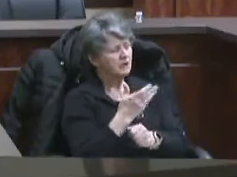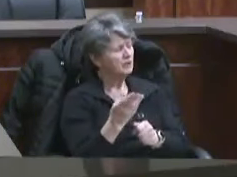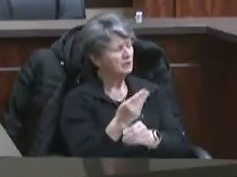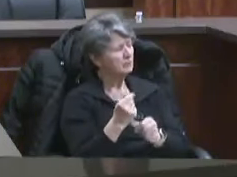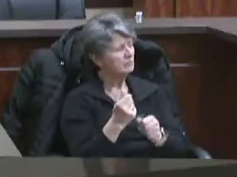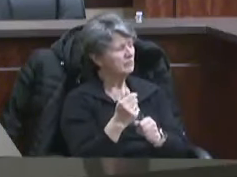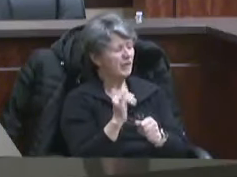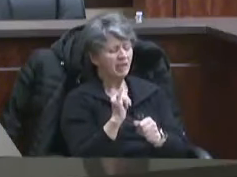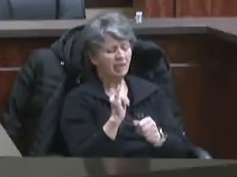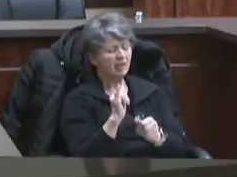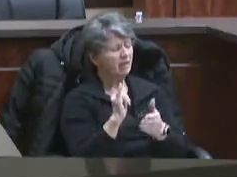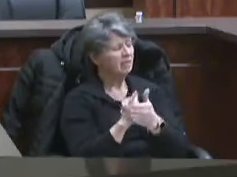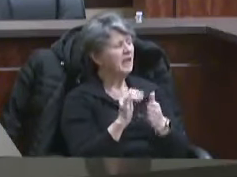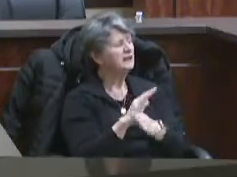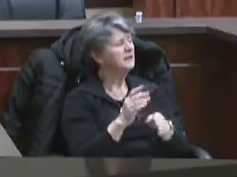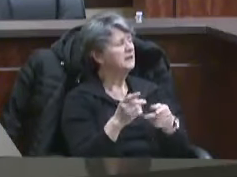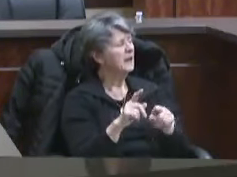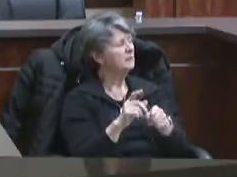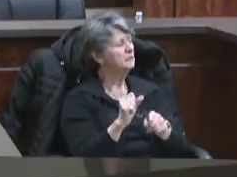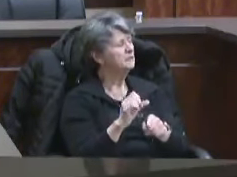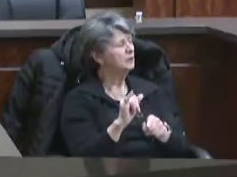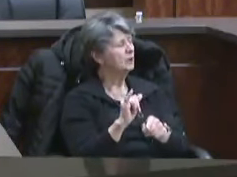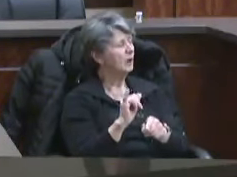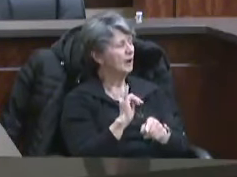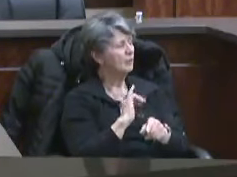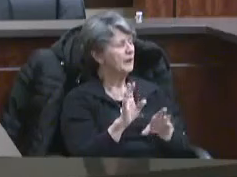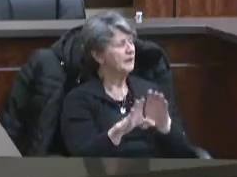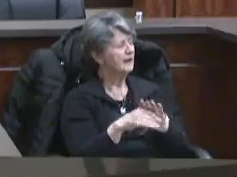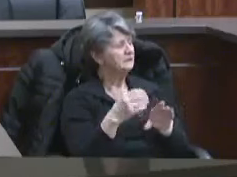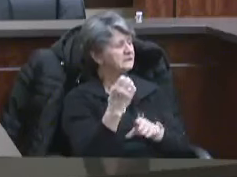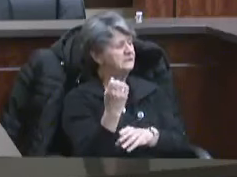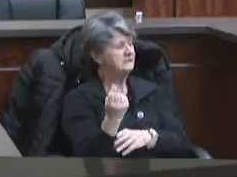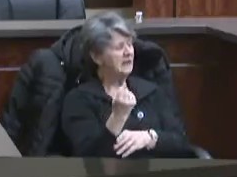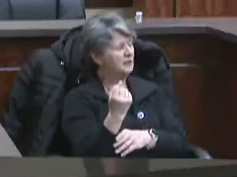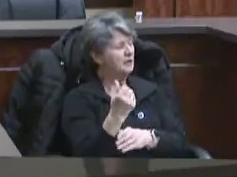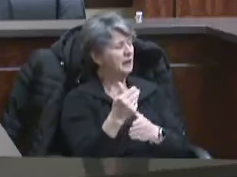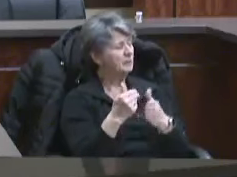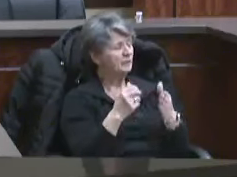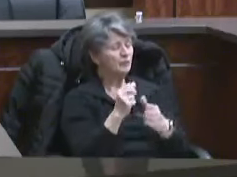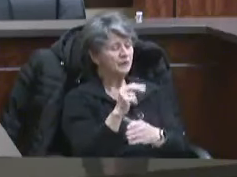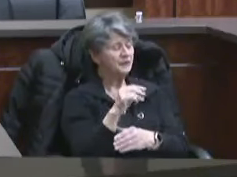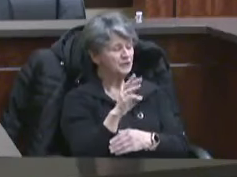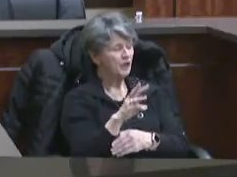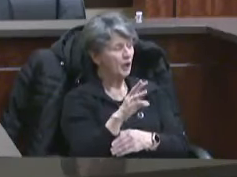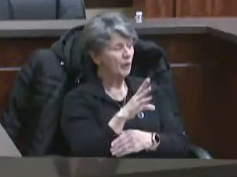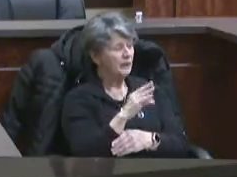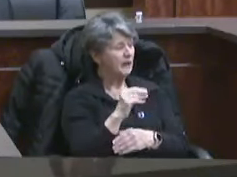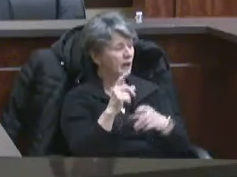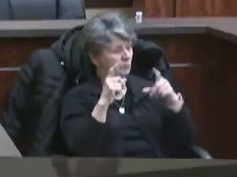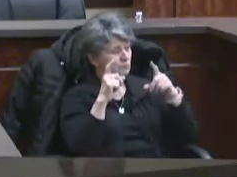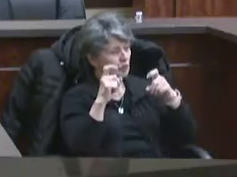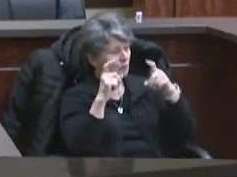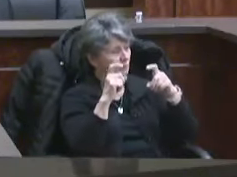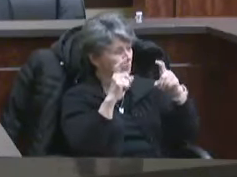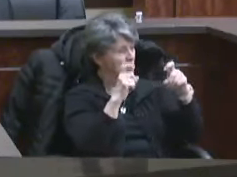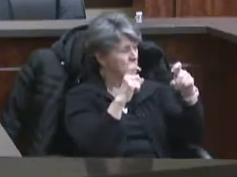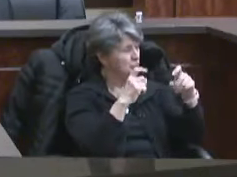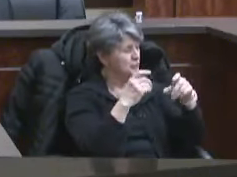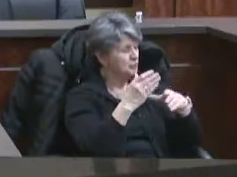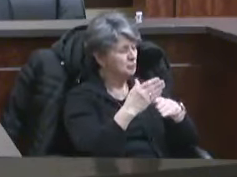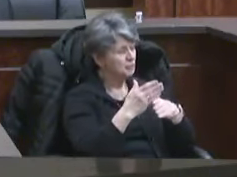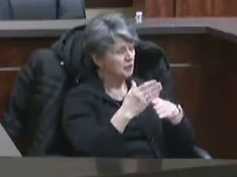didn't happen. So I went out on Saturday before the snowstorm and I took some photos to share with you all so you can